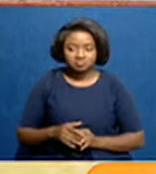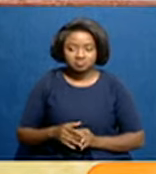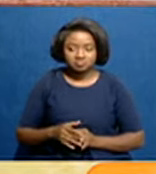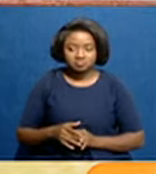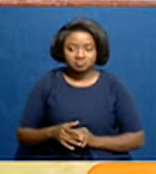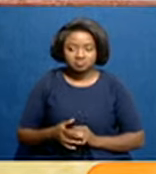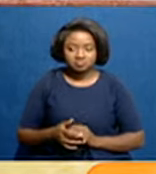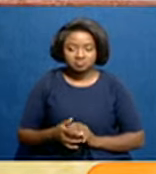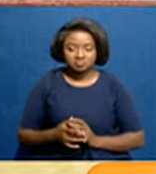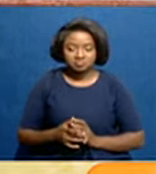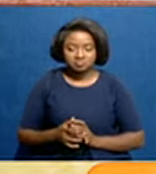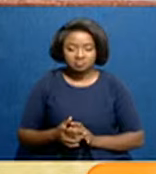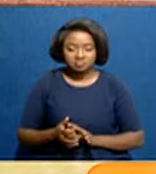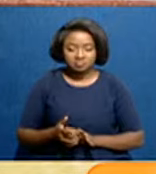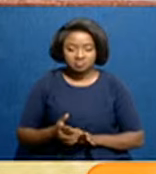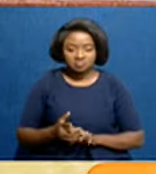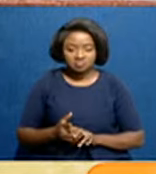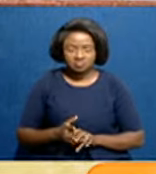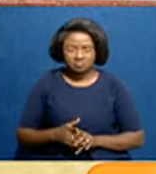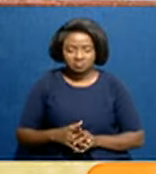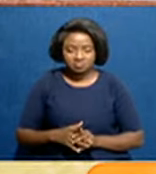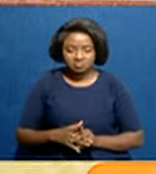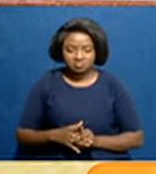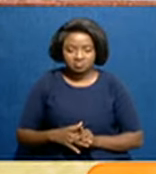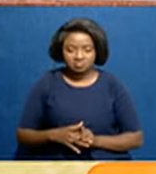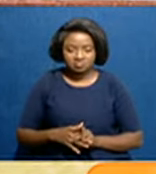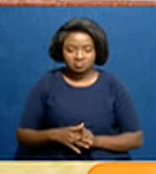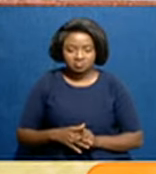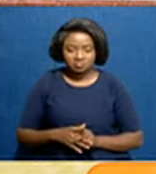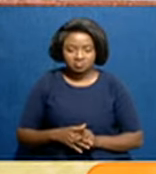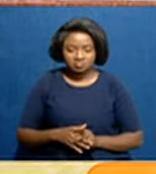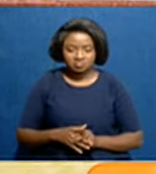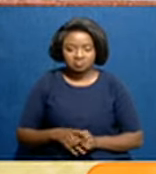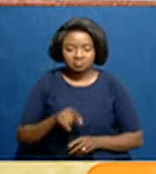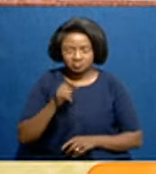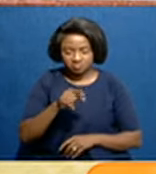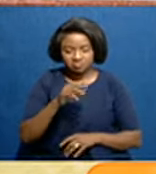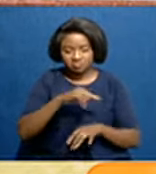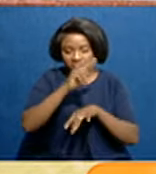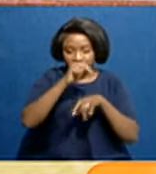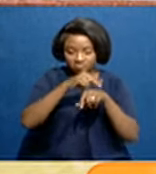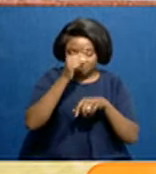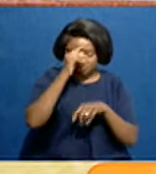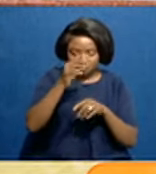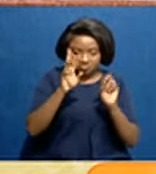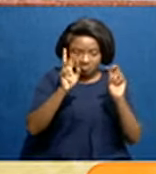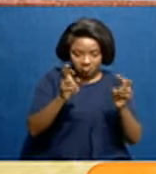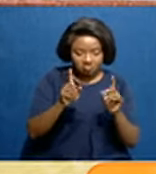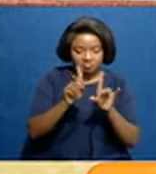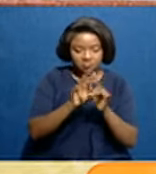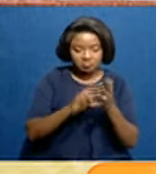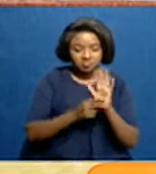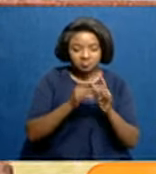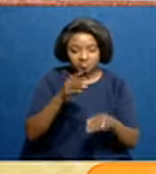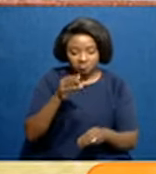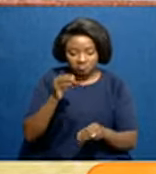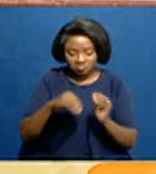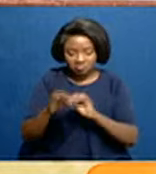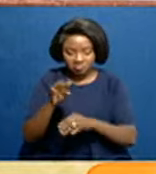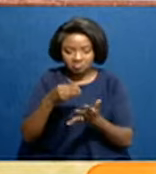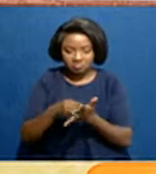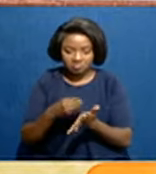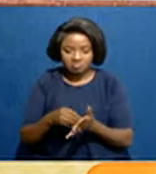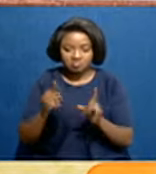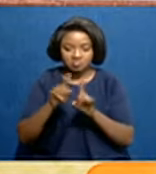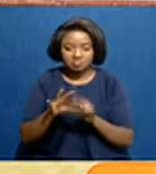is a national government function, because it is raising of resources. Correct. And then there is the board which administers